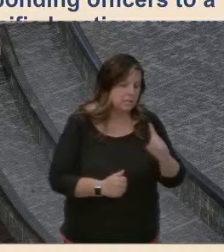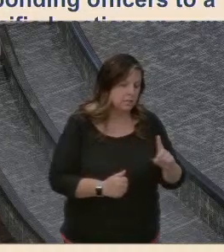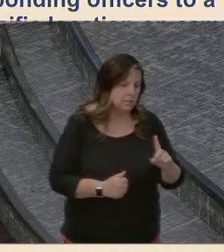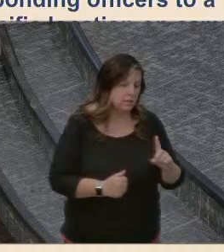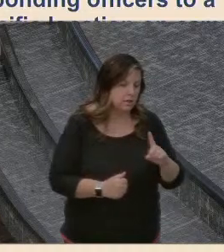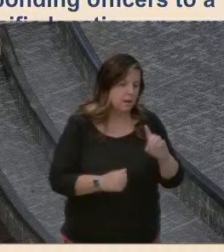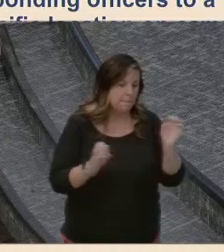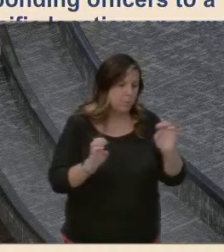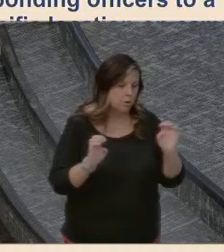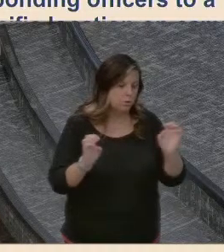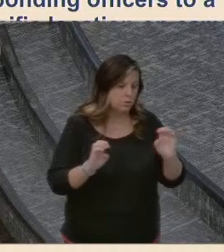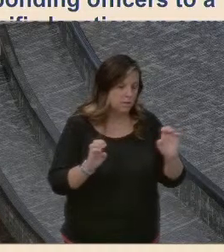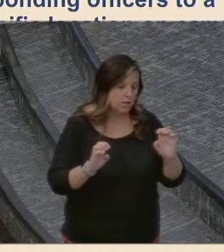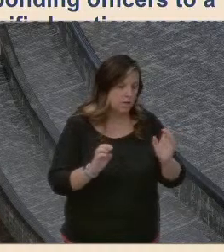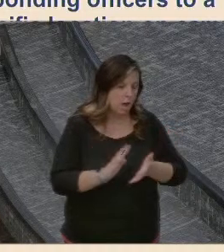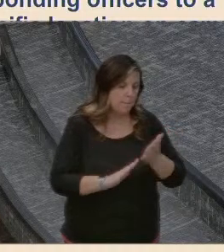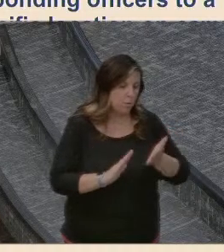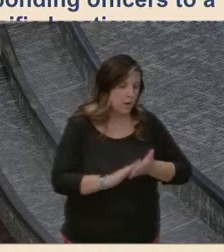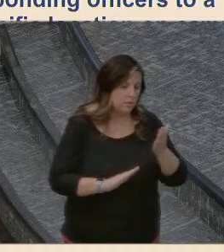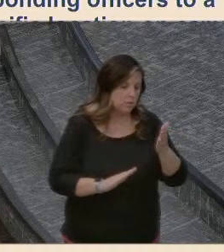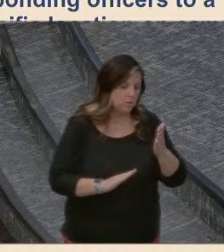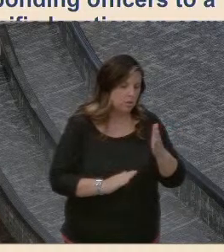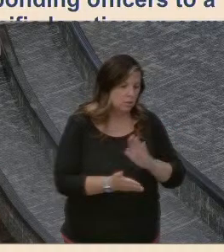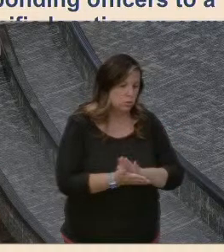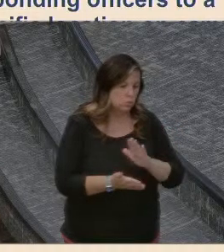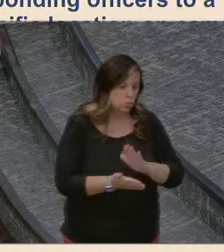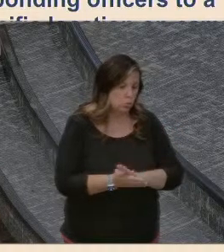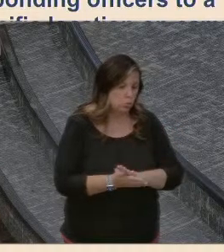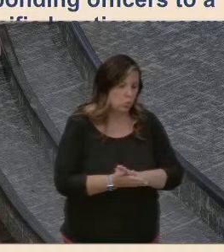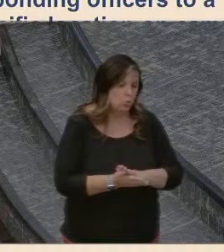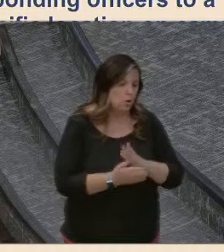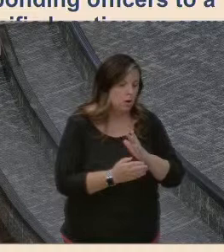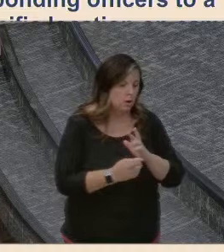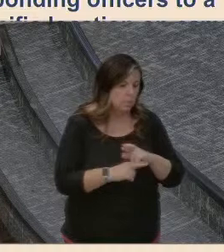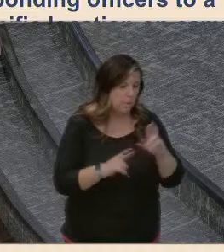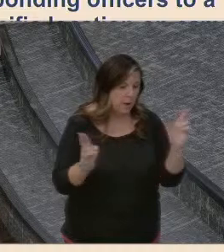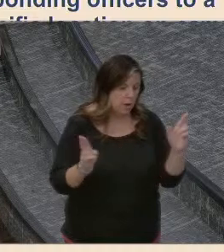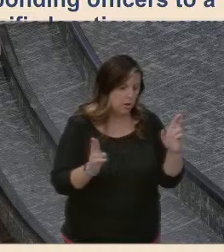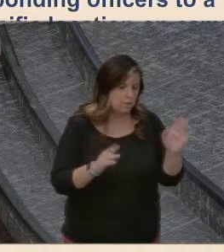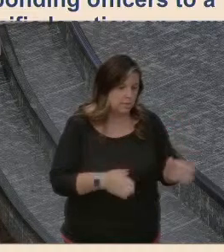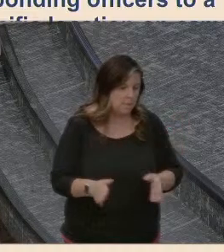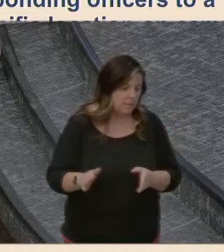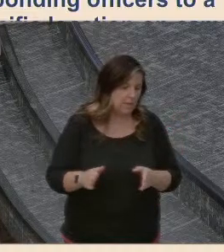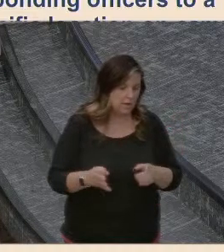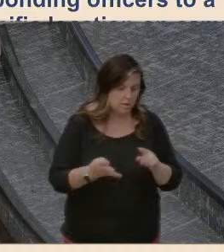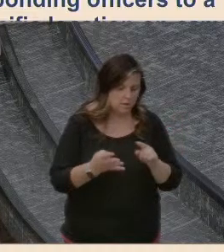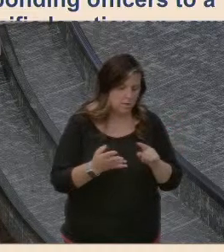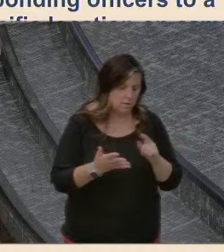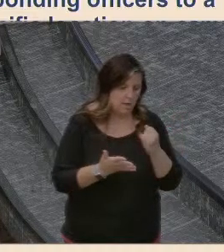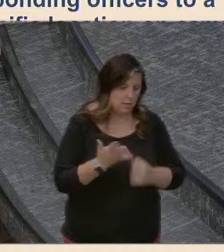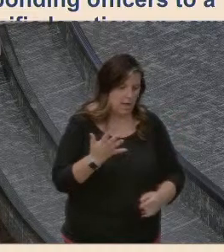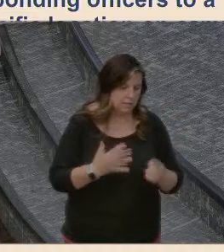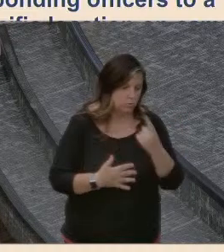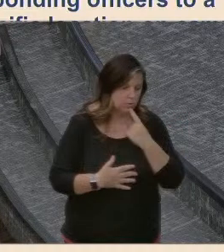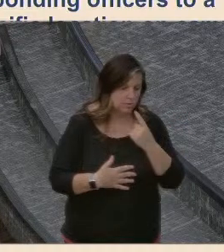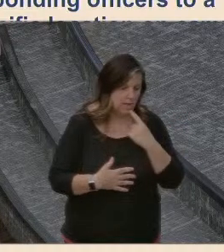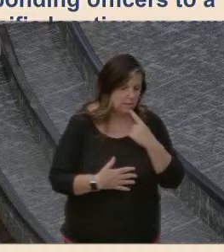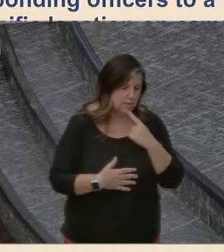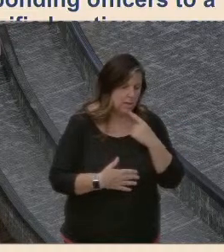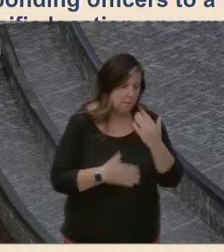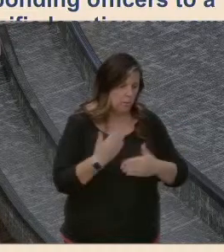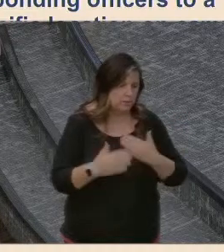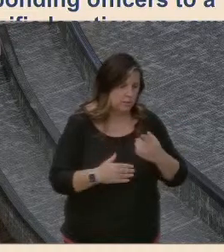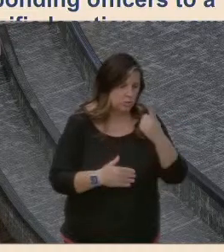operations, updated school emergency preparedness plan, the last one says procedure for establishing emergency